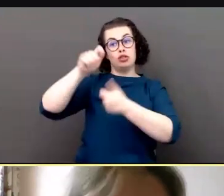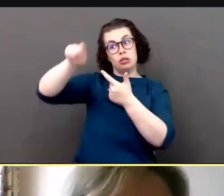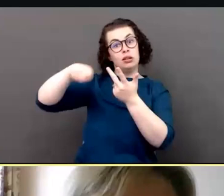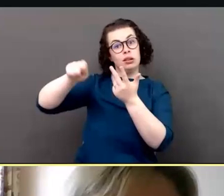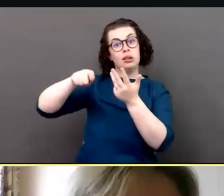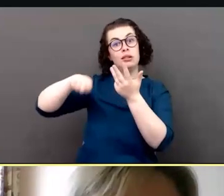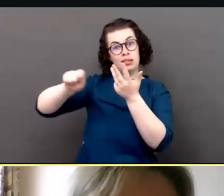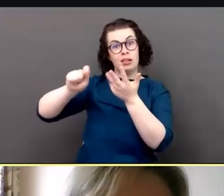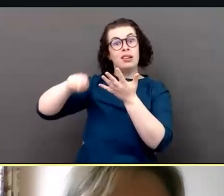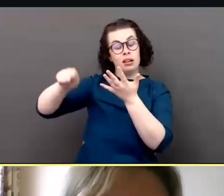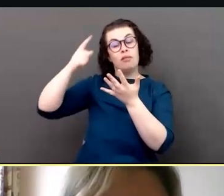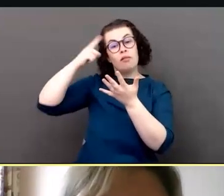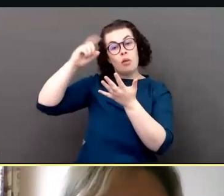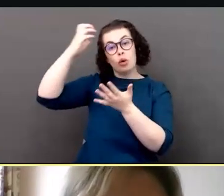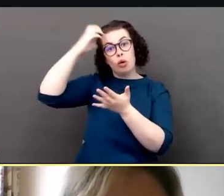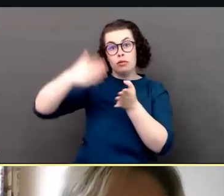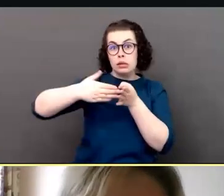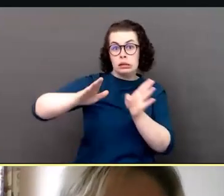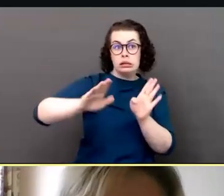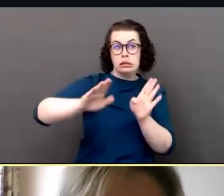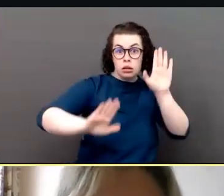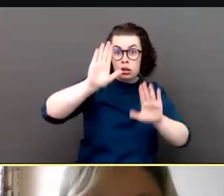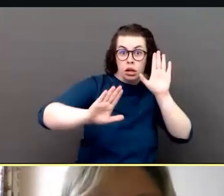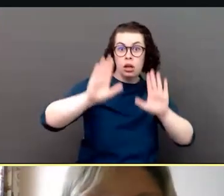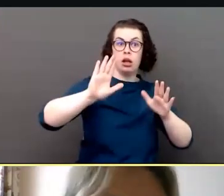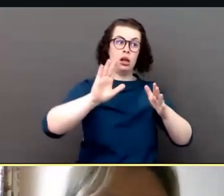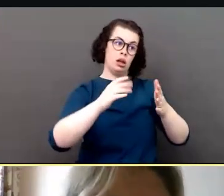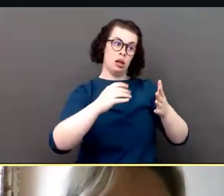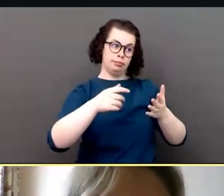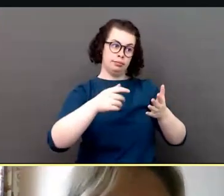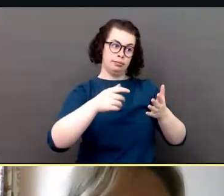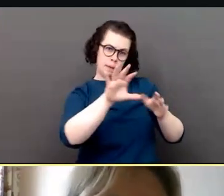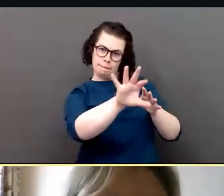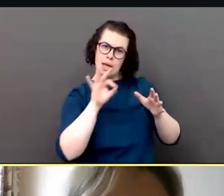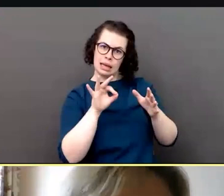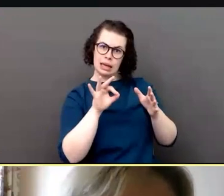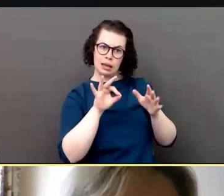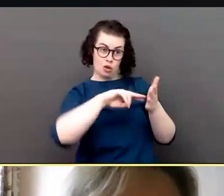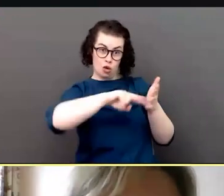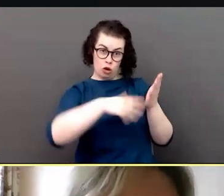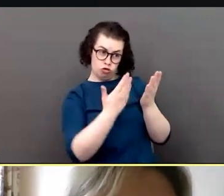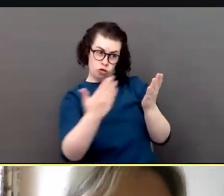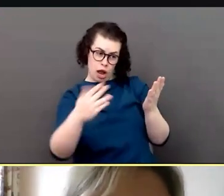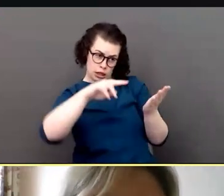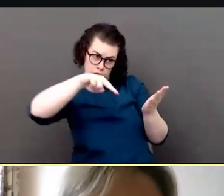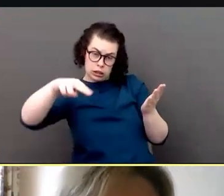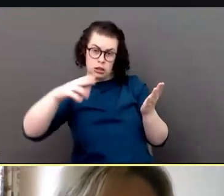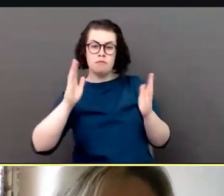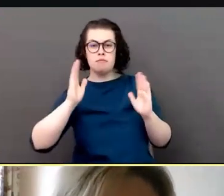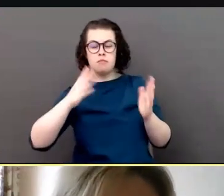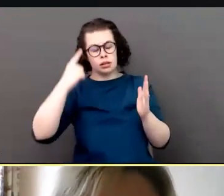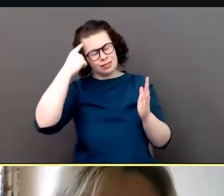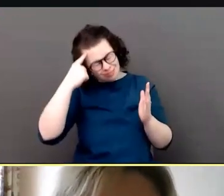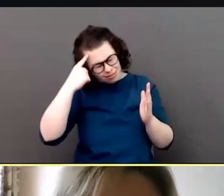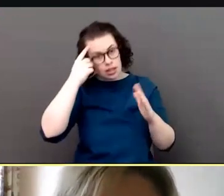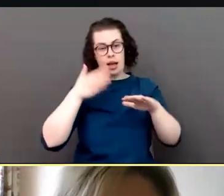technical specification or award criteria, or in support of conformity processes, have to